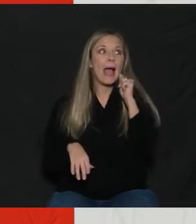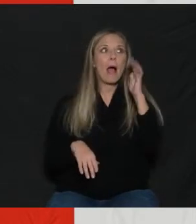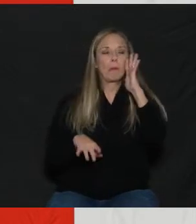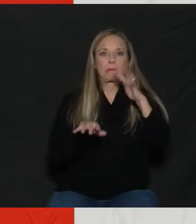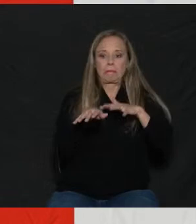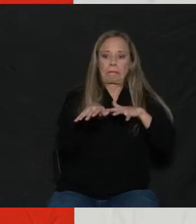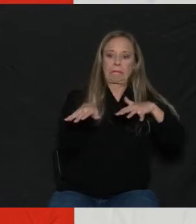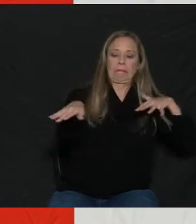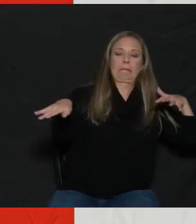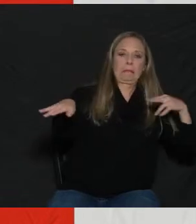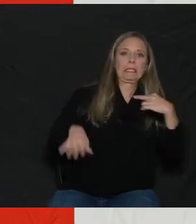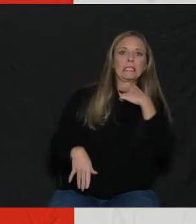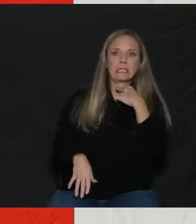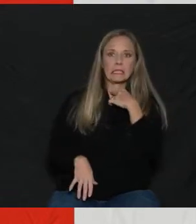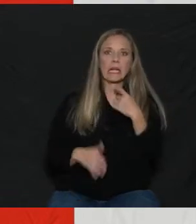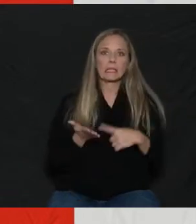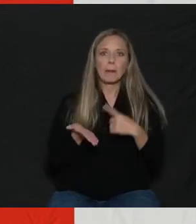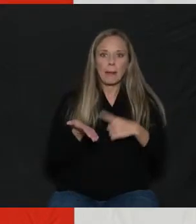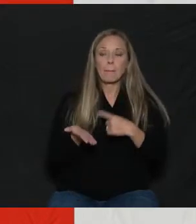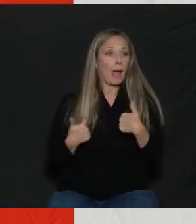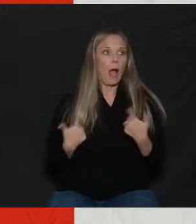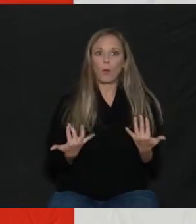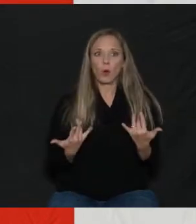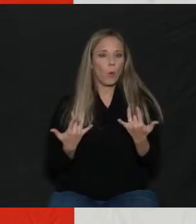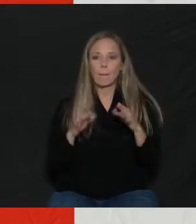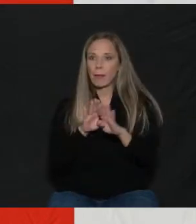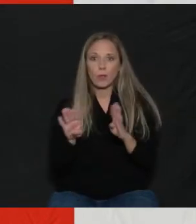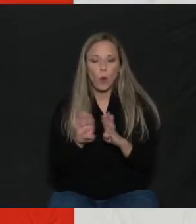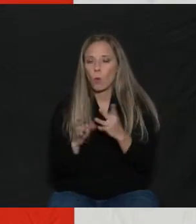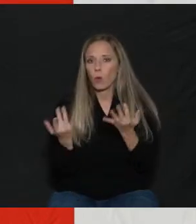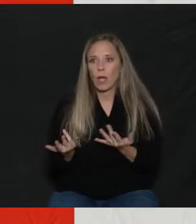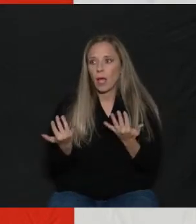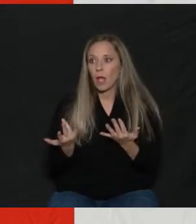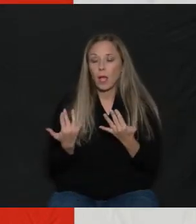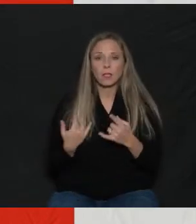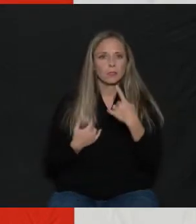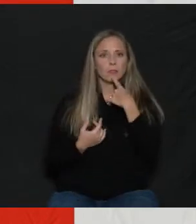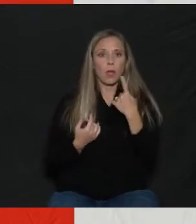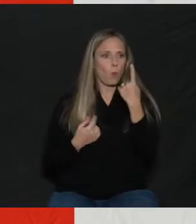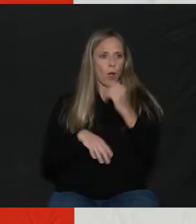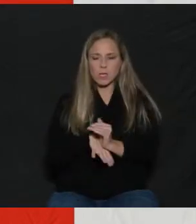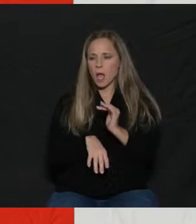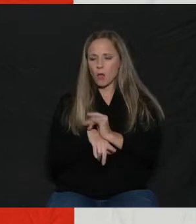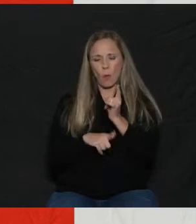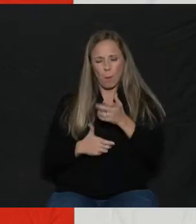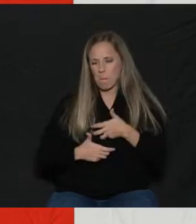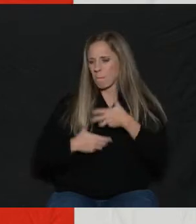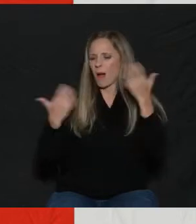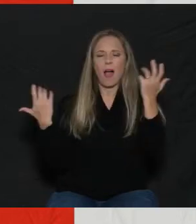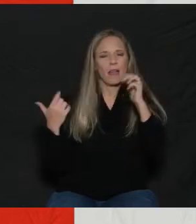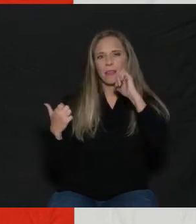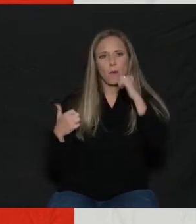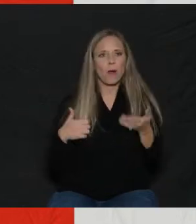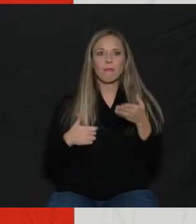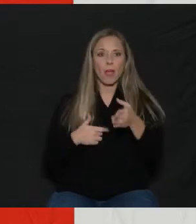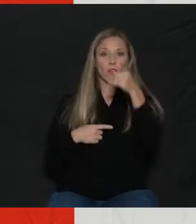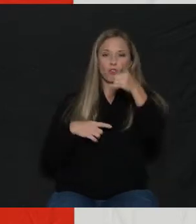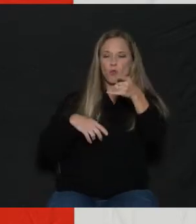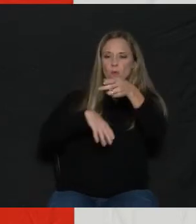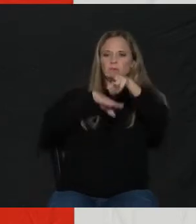so they couldn't get there till late. And I wait by the door. My dad said one day you were so mad one night, they weren't there early, and you were kicking the front